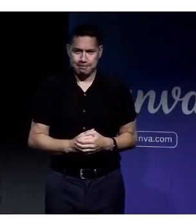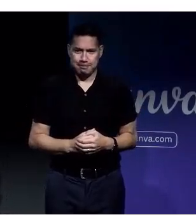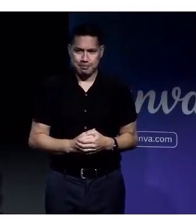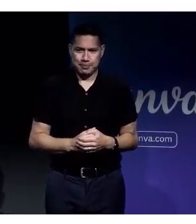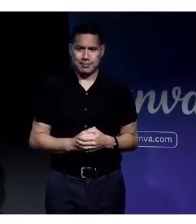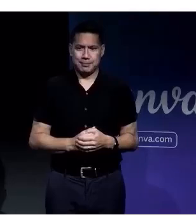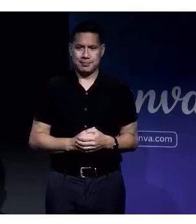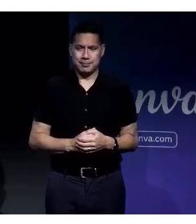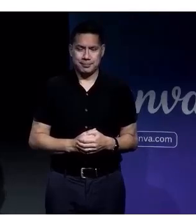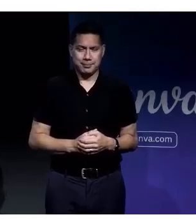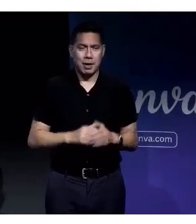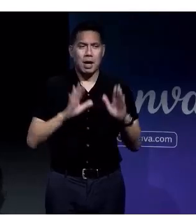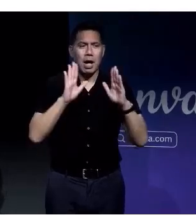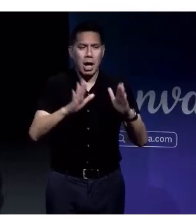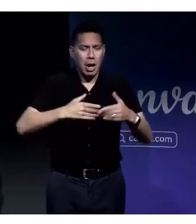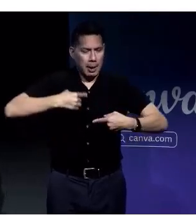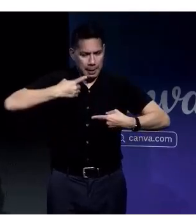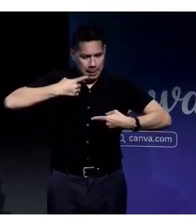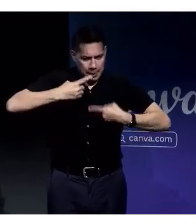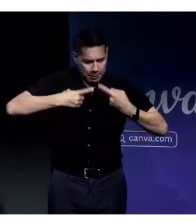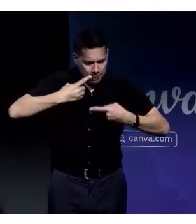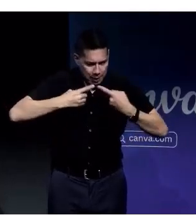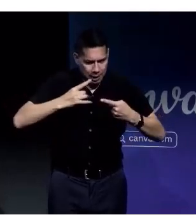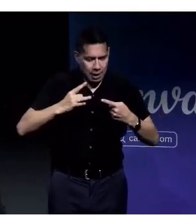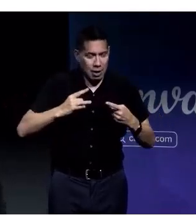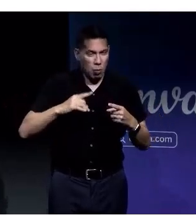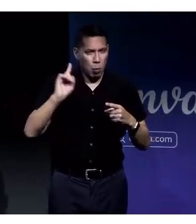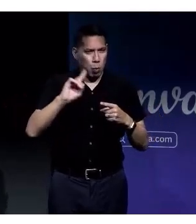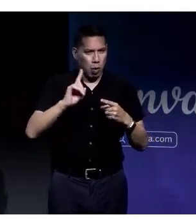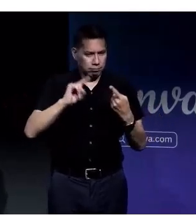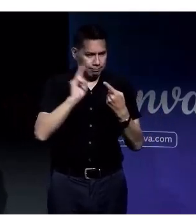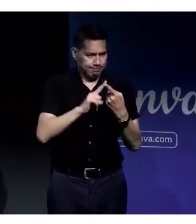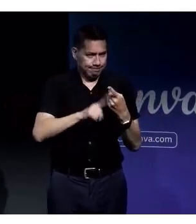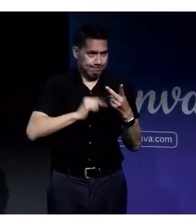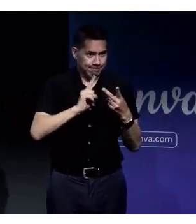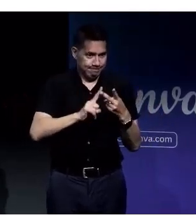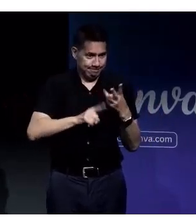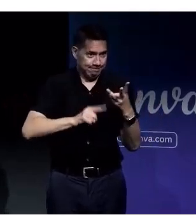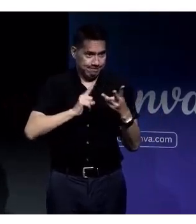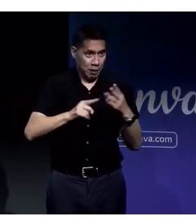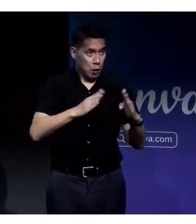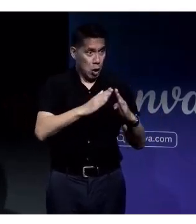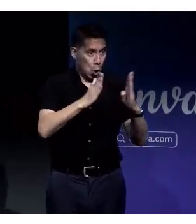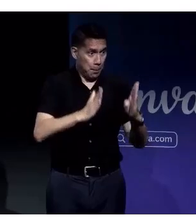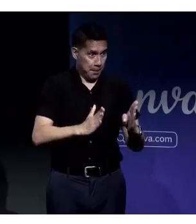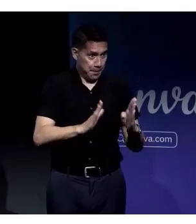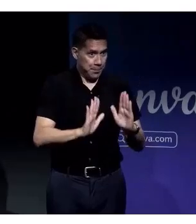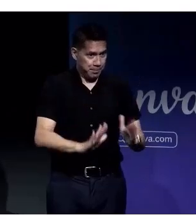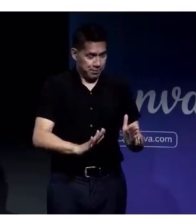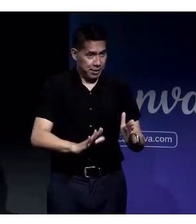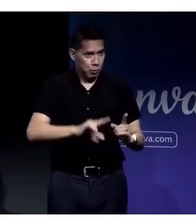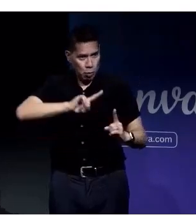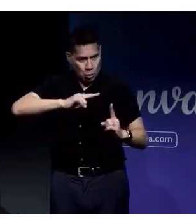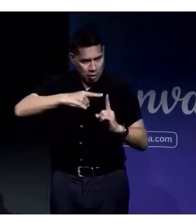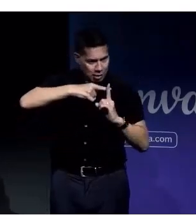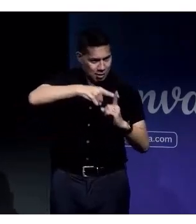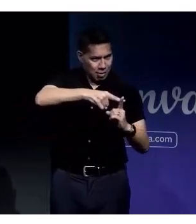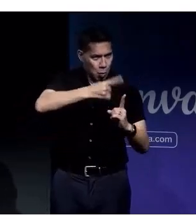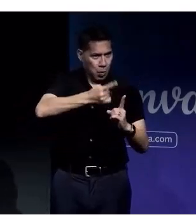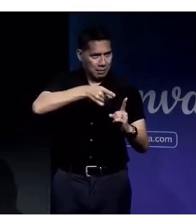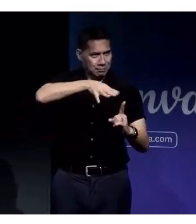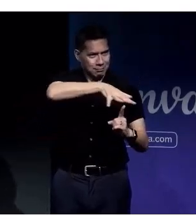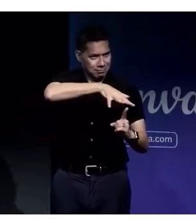And I just want to walk you through some of the major features of the homepage, and then we're going to drill into this one special